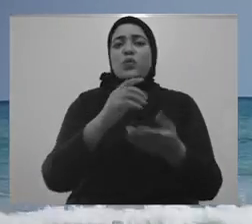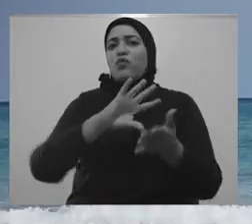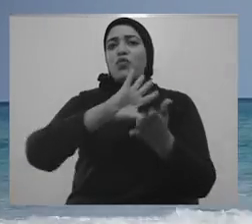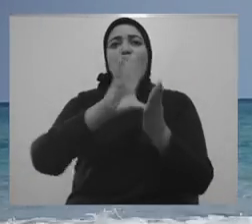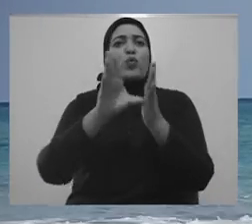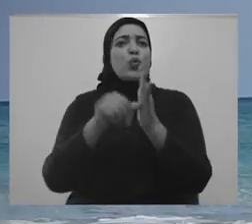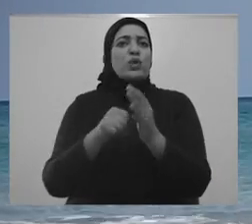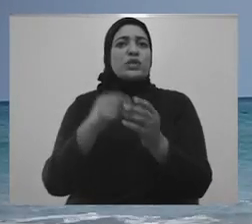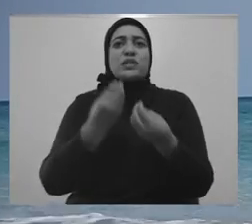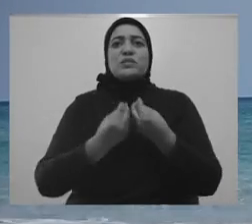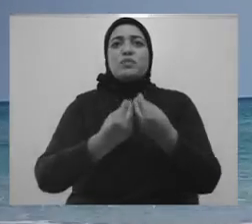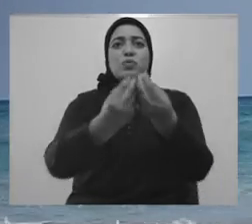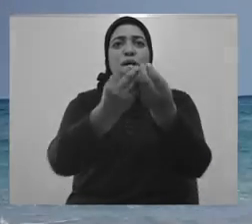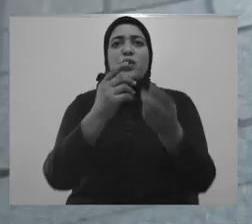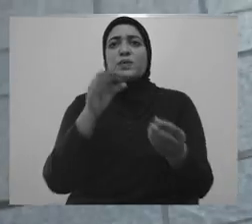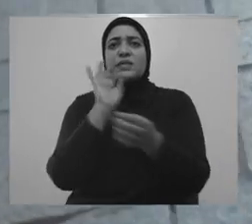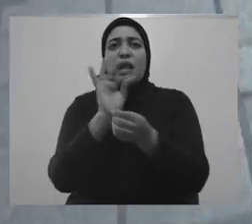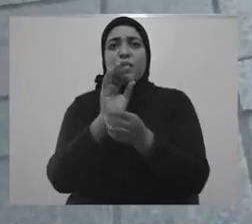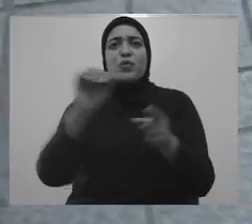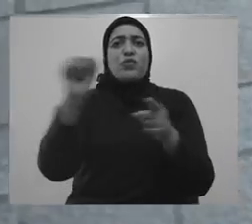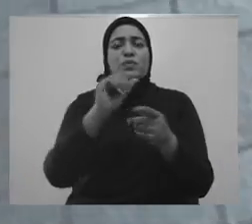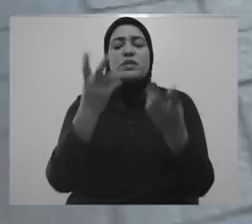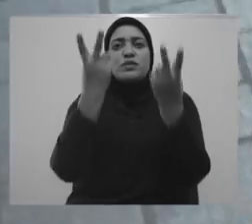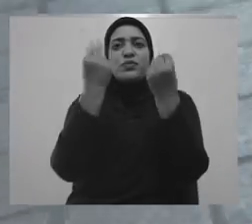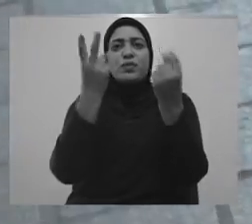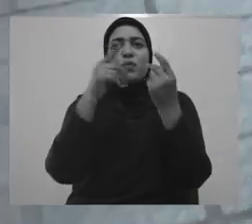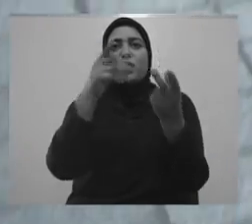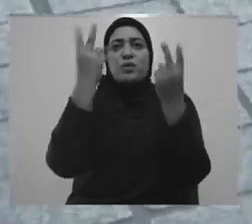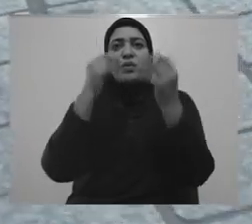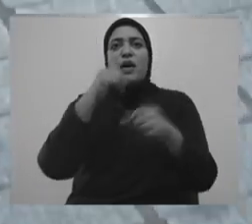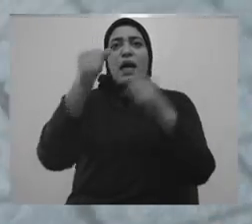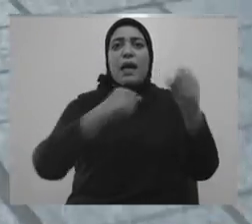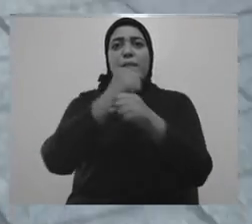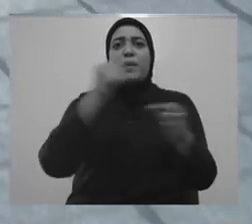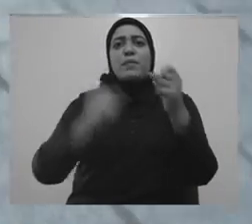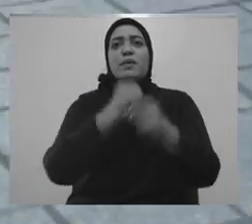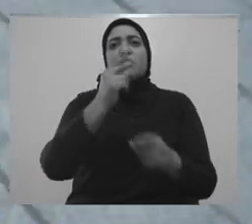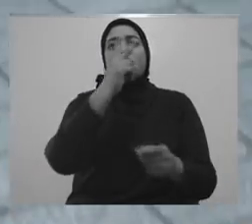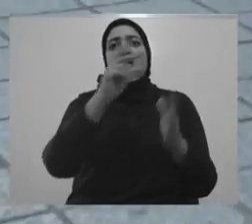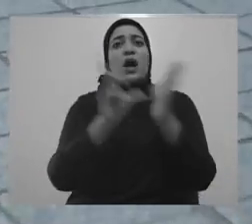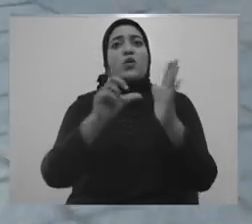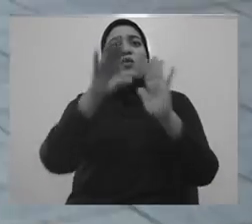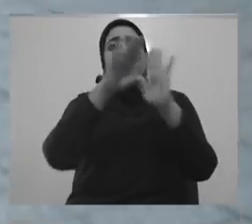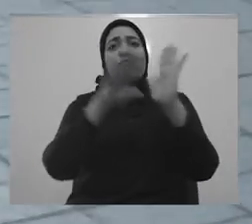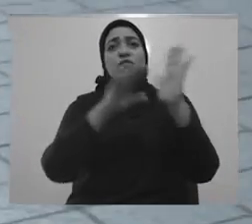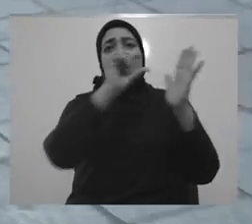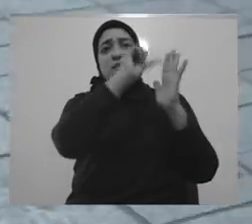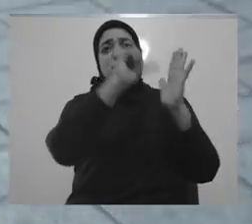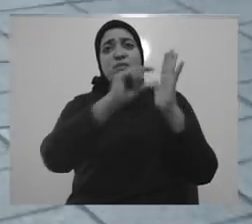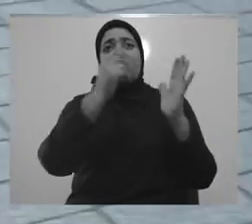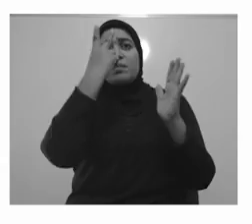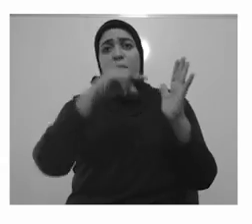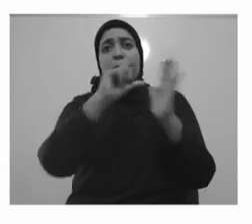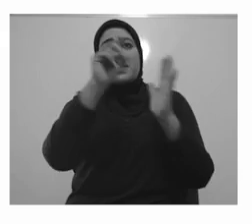of accessing these services for everyone. I think that in the last few managed to do lot of Article 48 is an